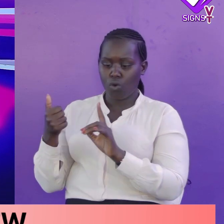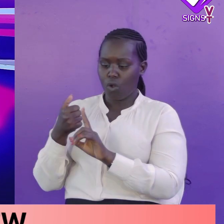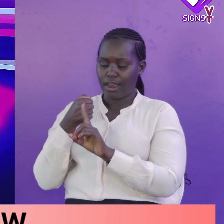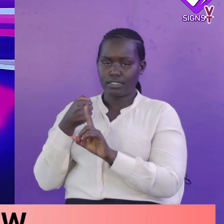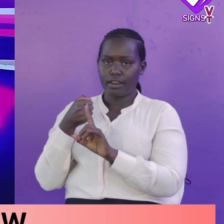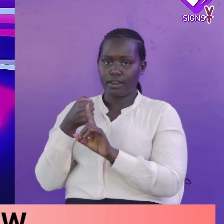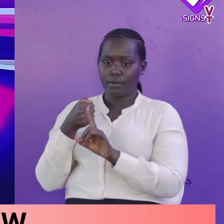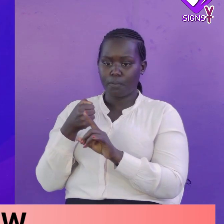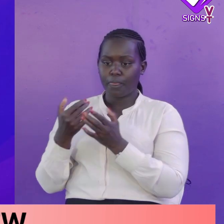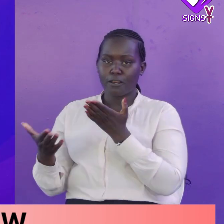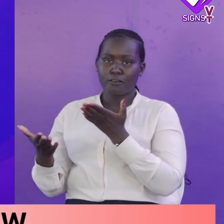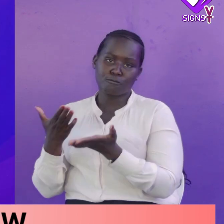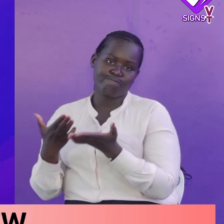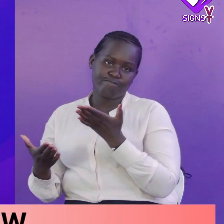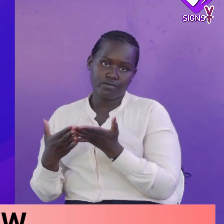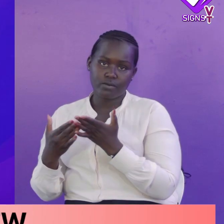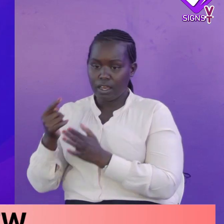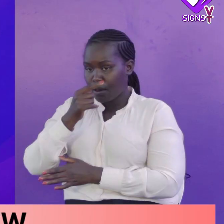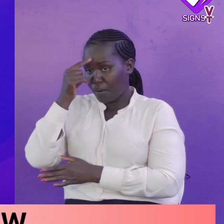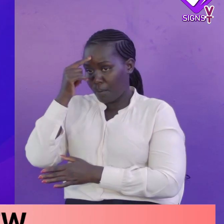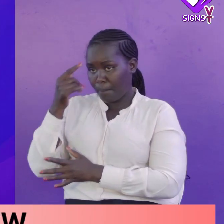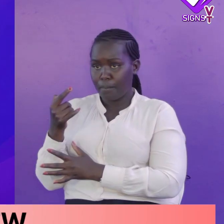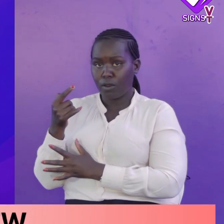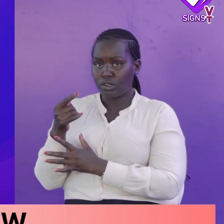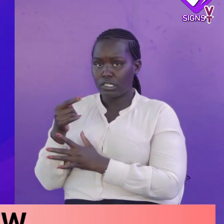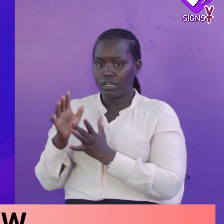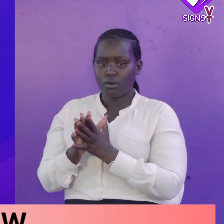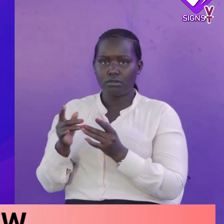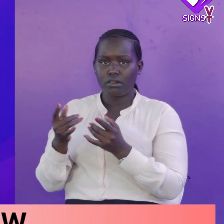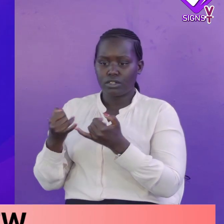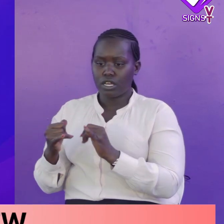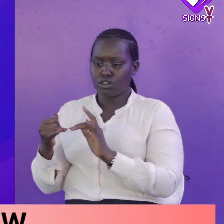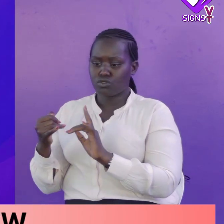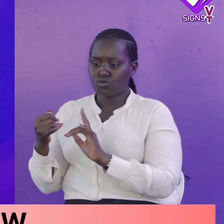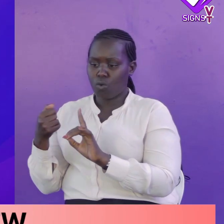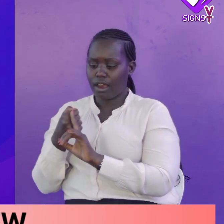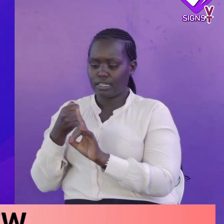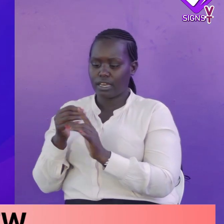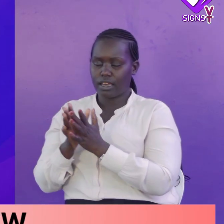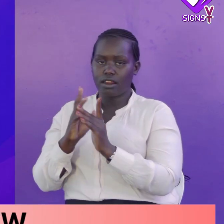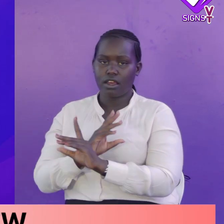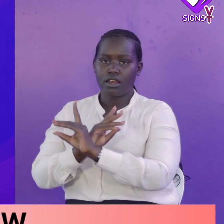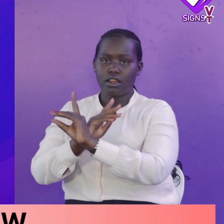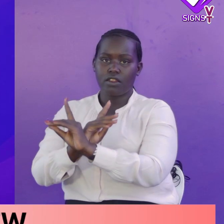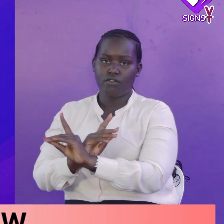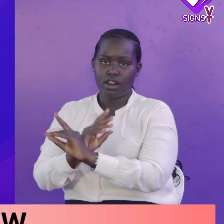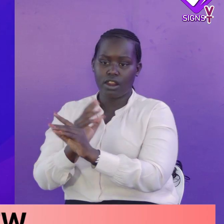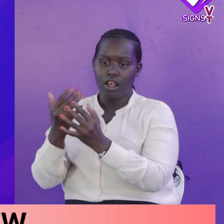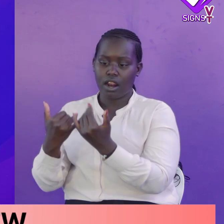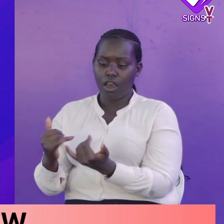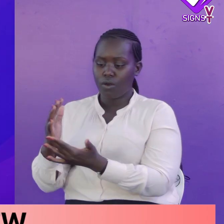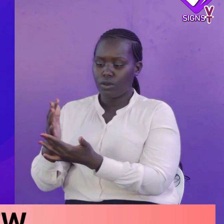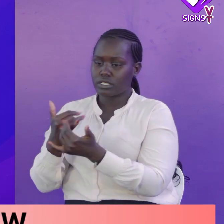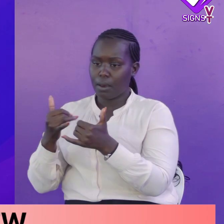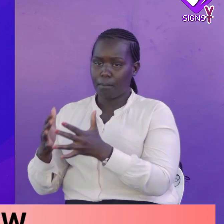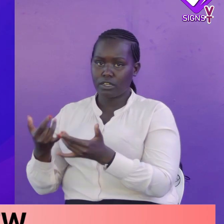least to balance. To balance. Because Tottenham were just attacking while West Ham were just defending. Yeah, yeah. So some players were